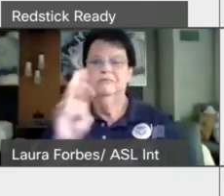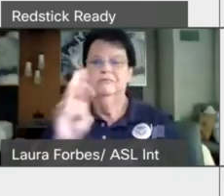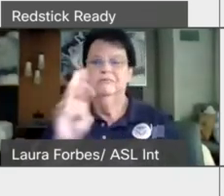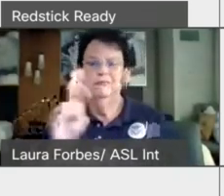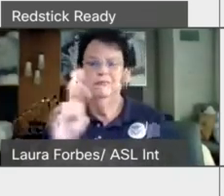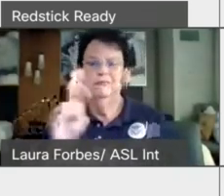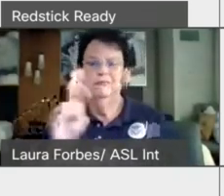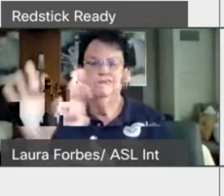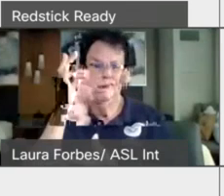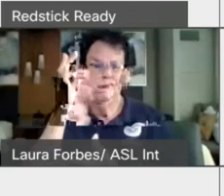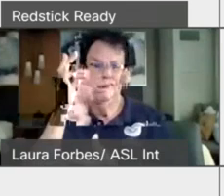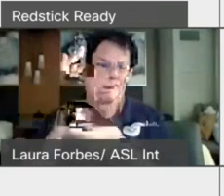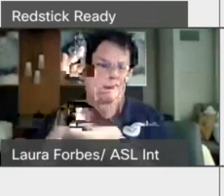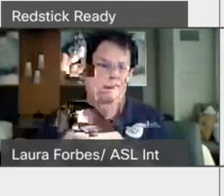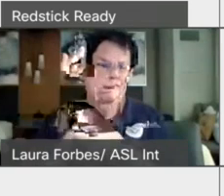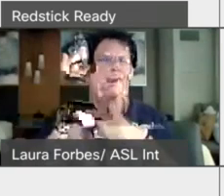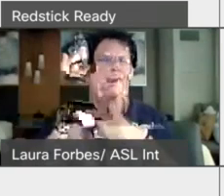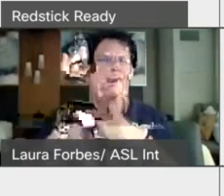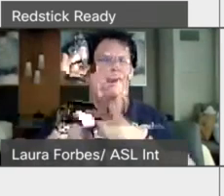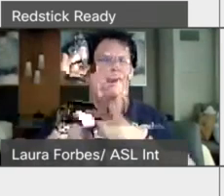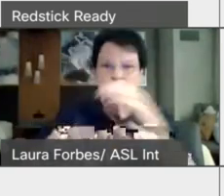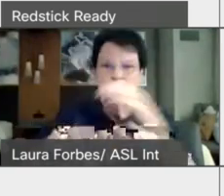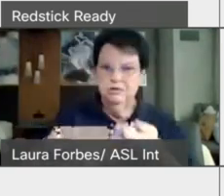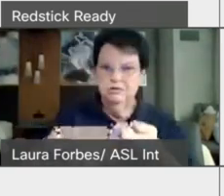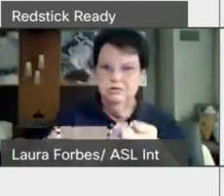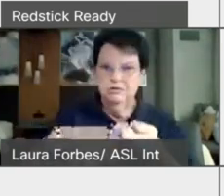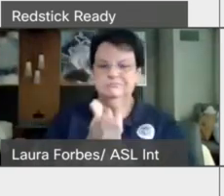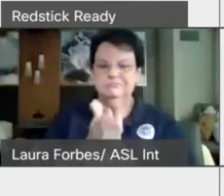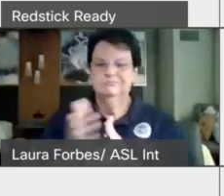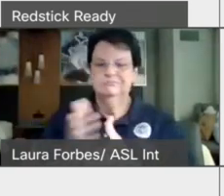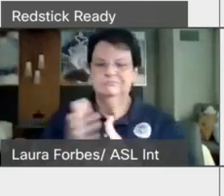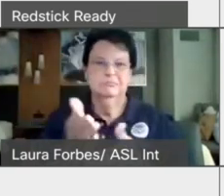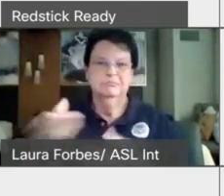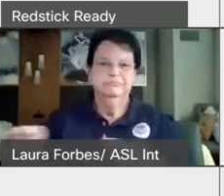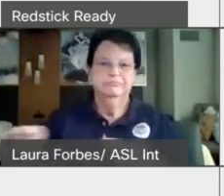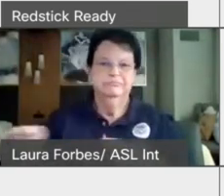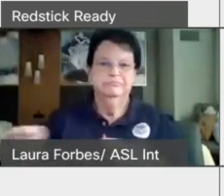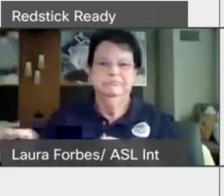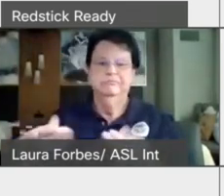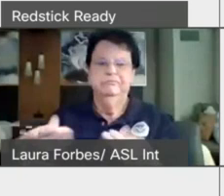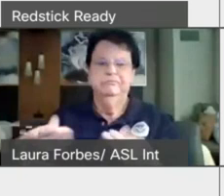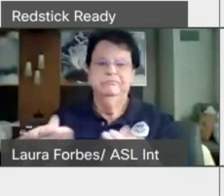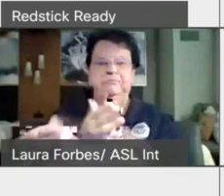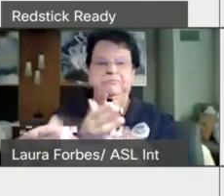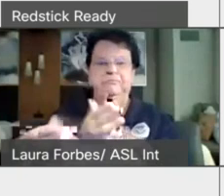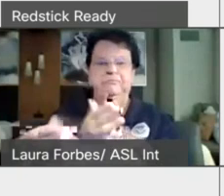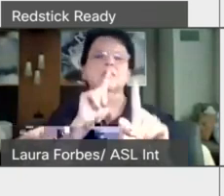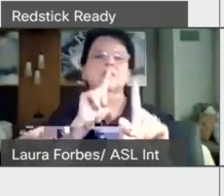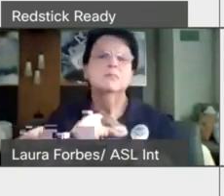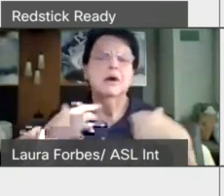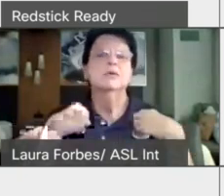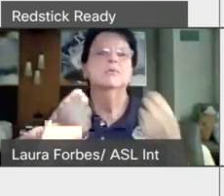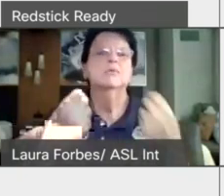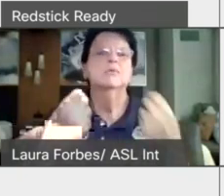local partners, as it relates to preparing for, responding to, and recovering from events like we've